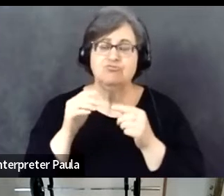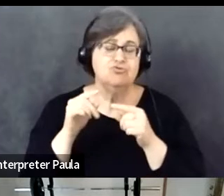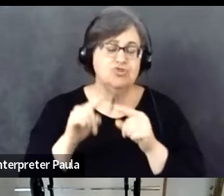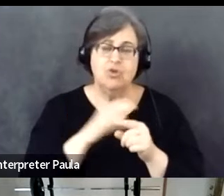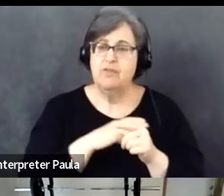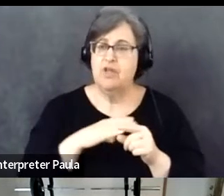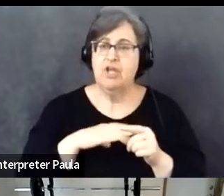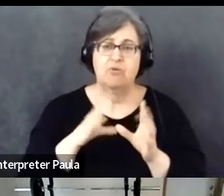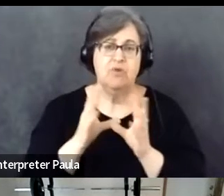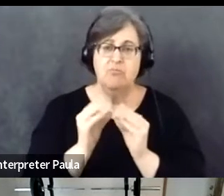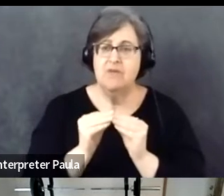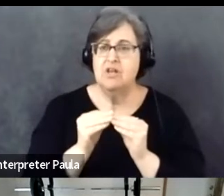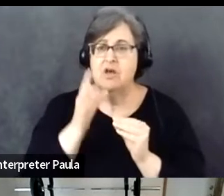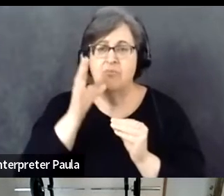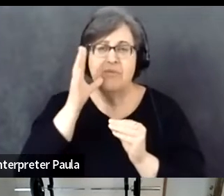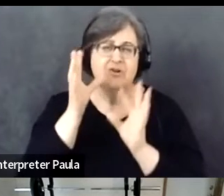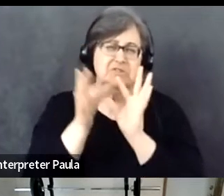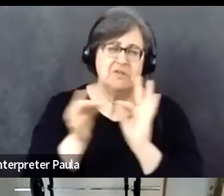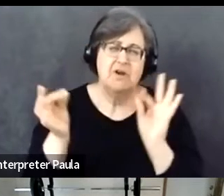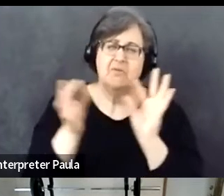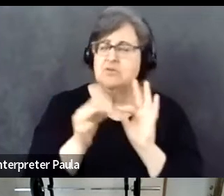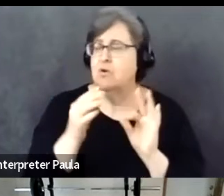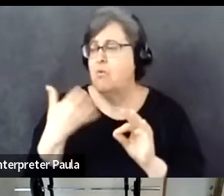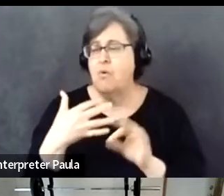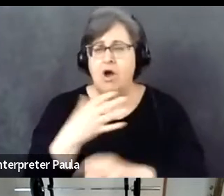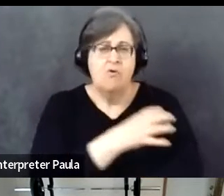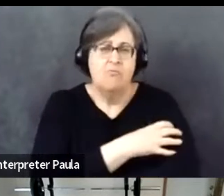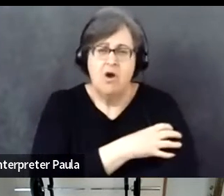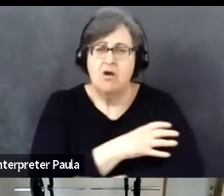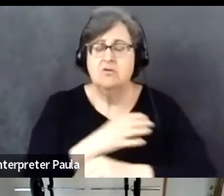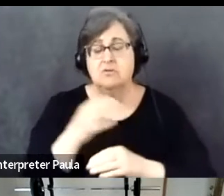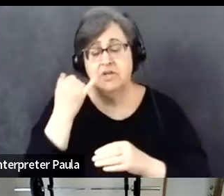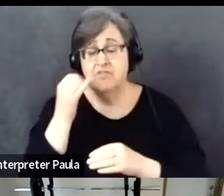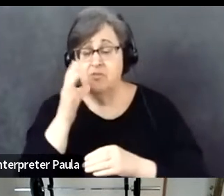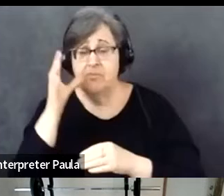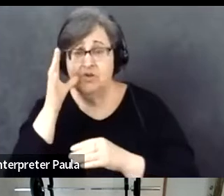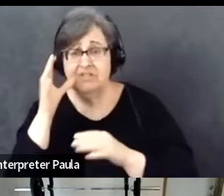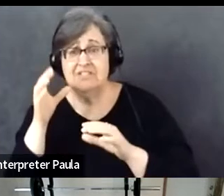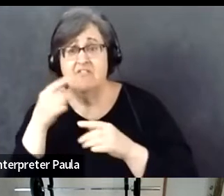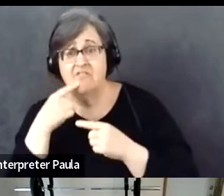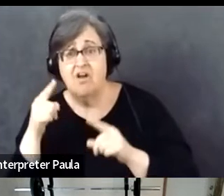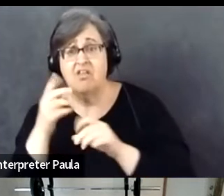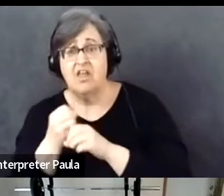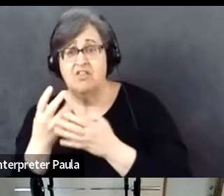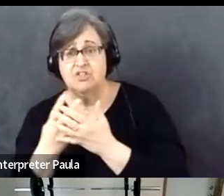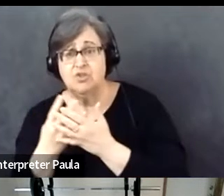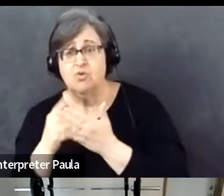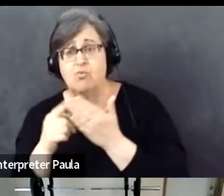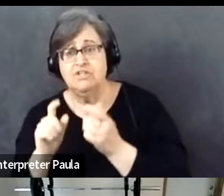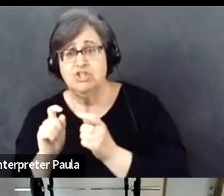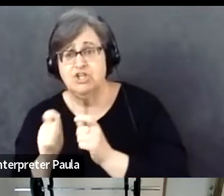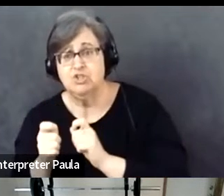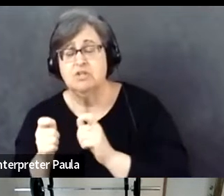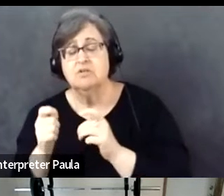meeting levels were really powerful, talking about if they'd had that screening or when they did get that screening, what changes and what